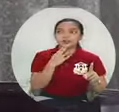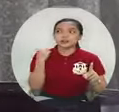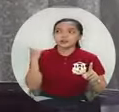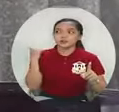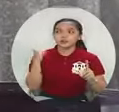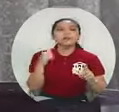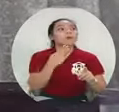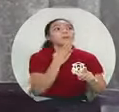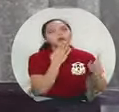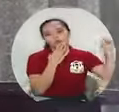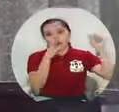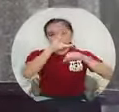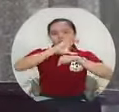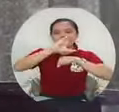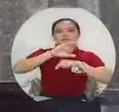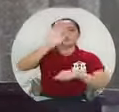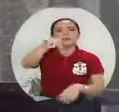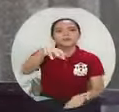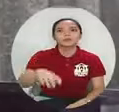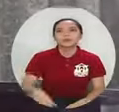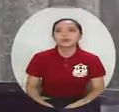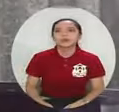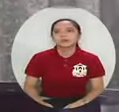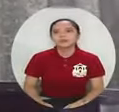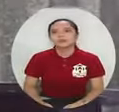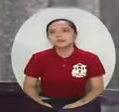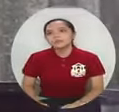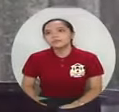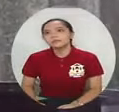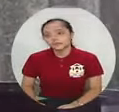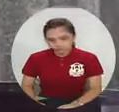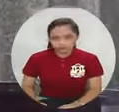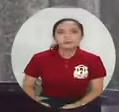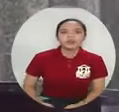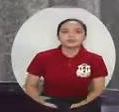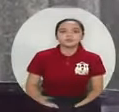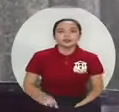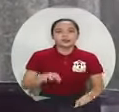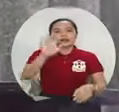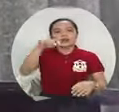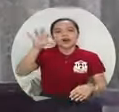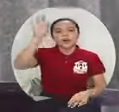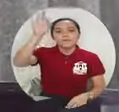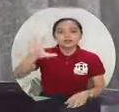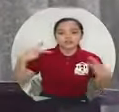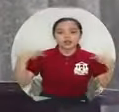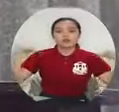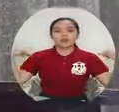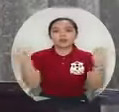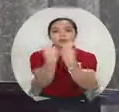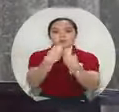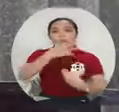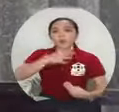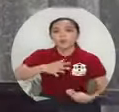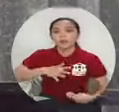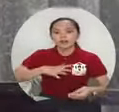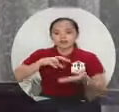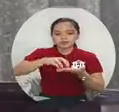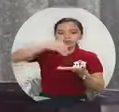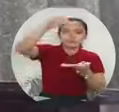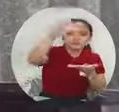The Lord has never failed me yet. And so, you know, just doing your best, trusting